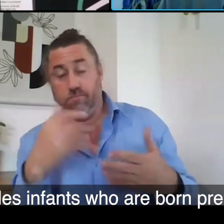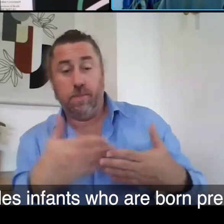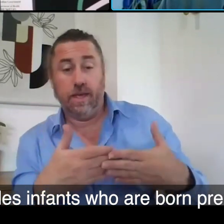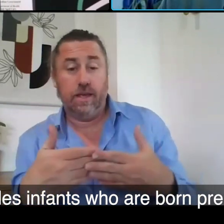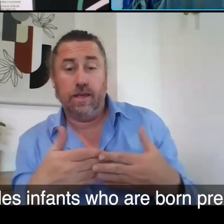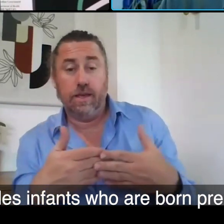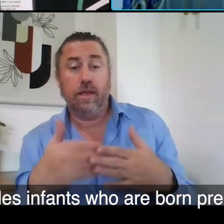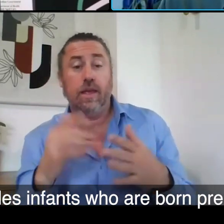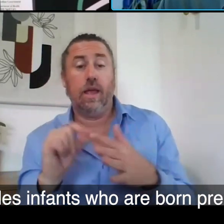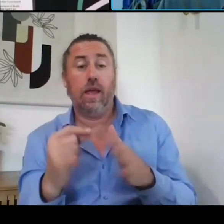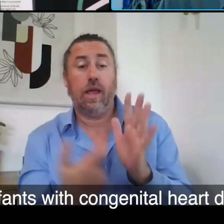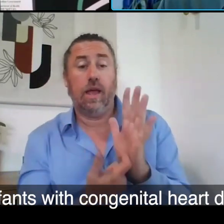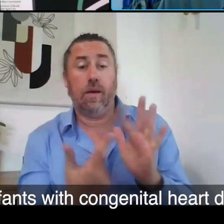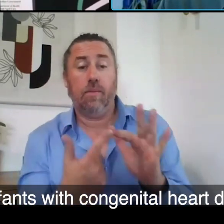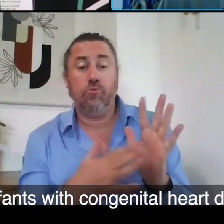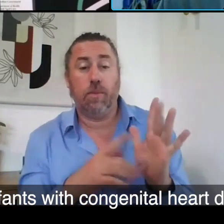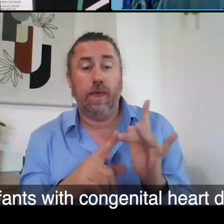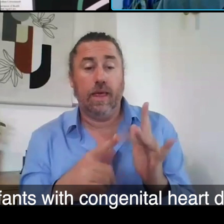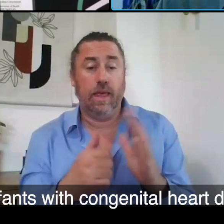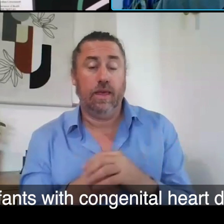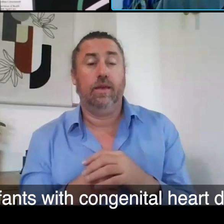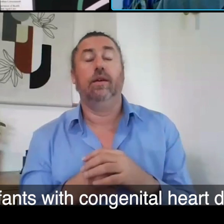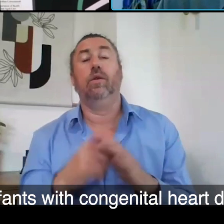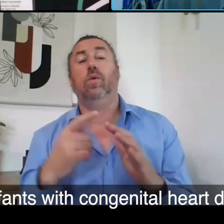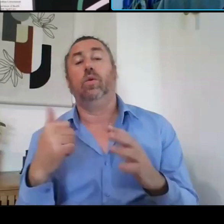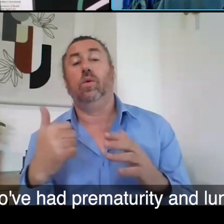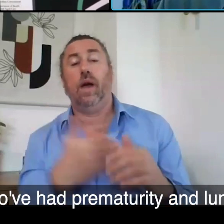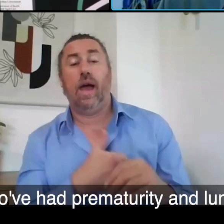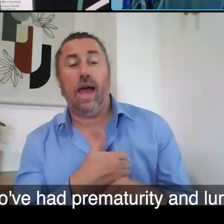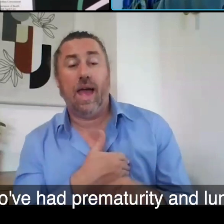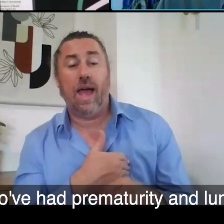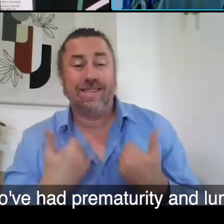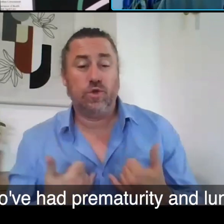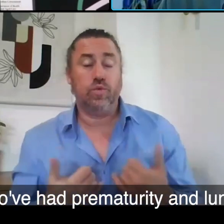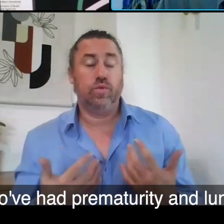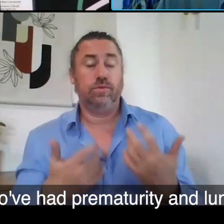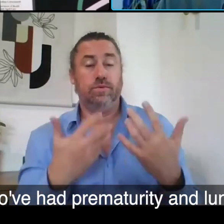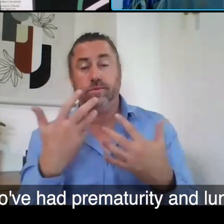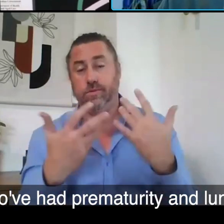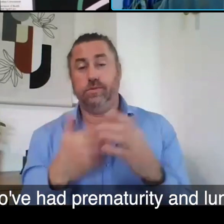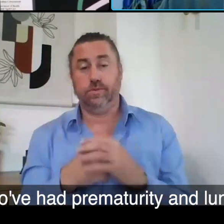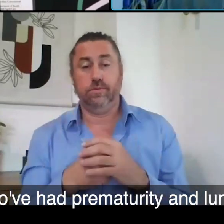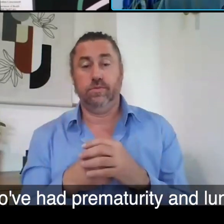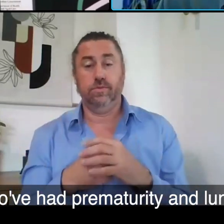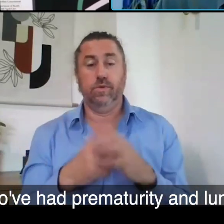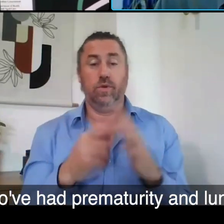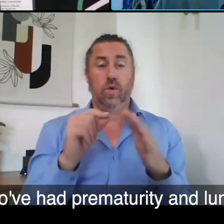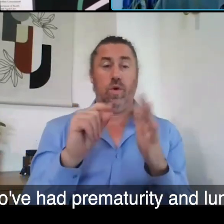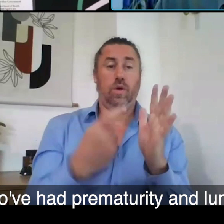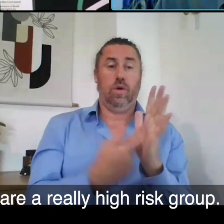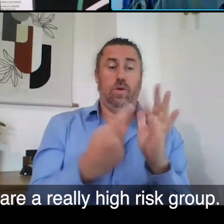born prematurely, as well as infants with congenital heart disease or those who've had prematurity and